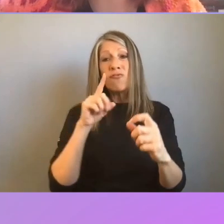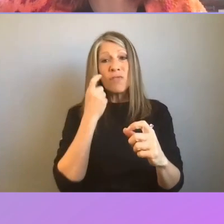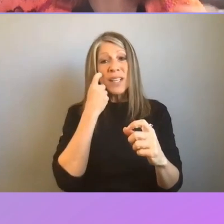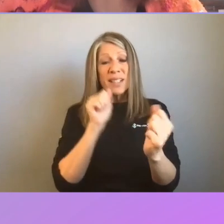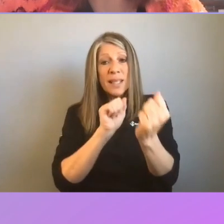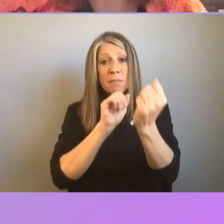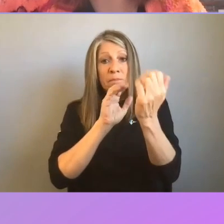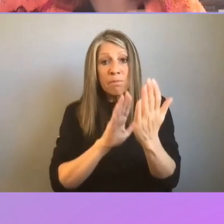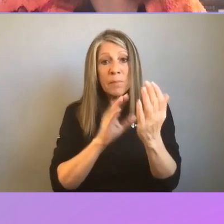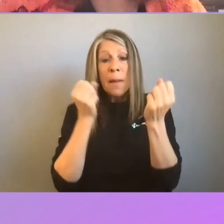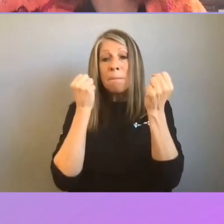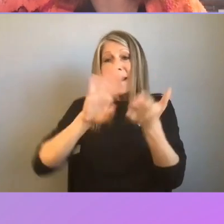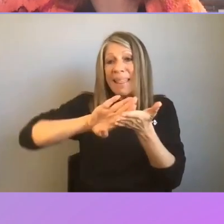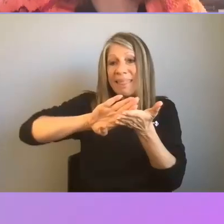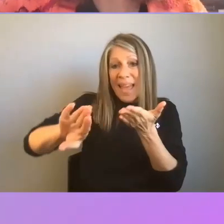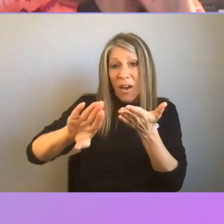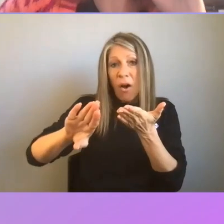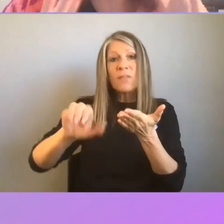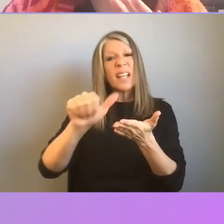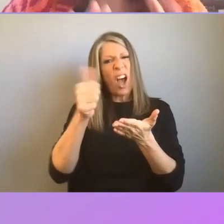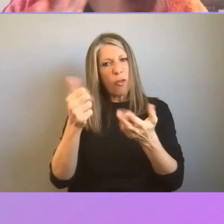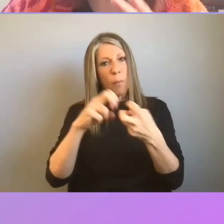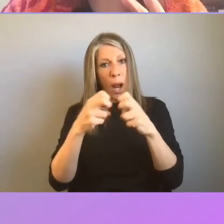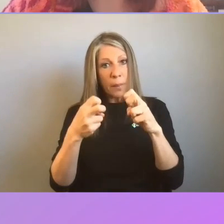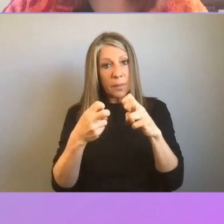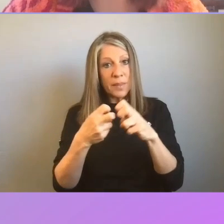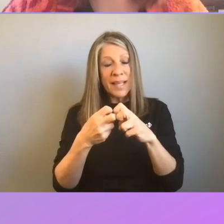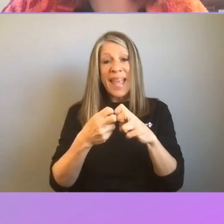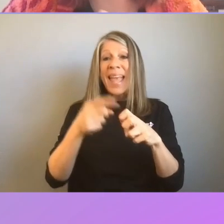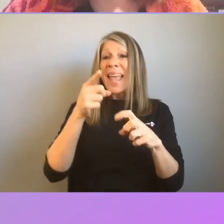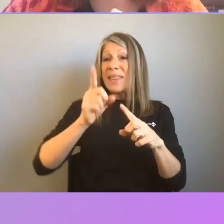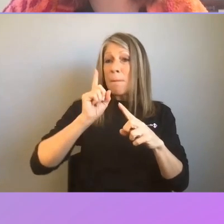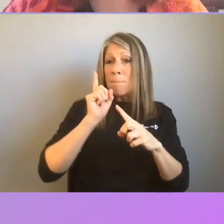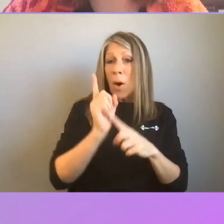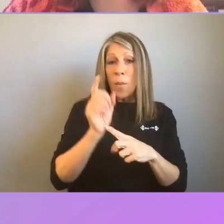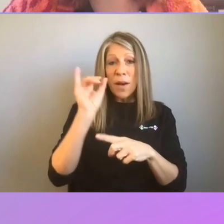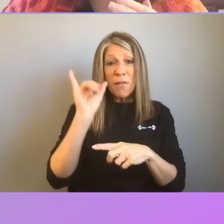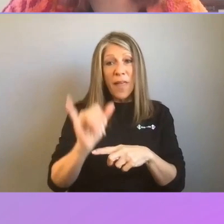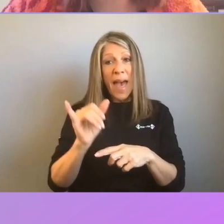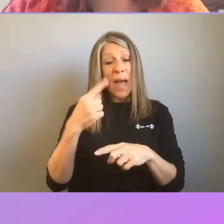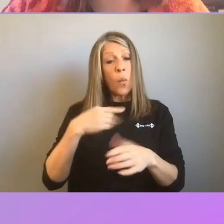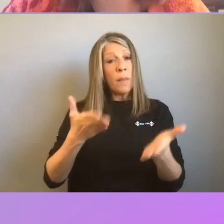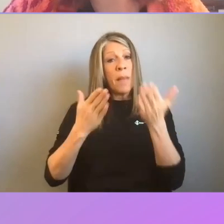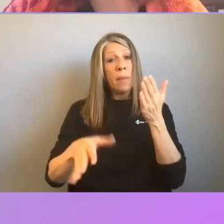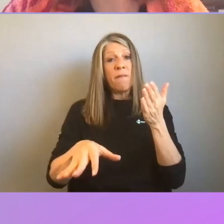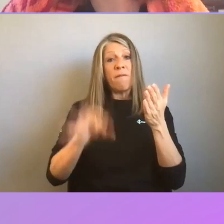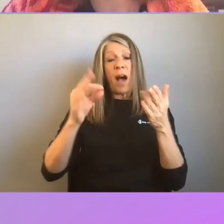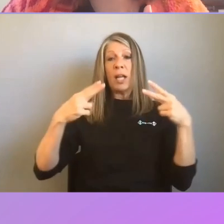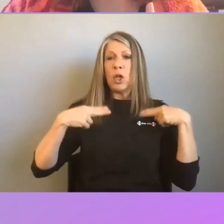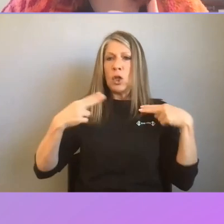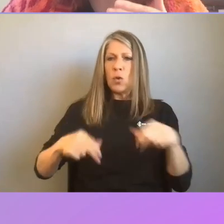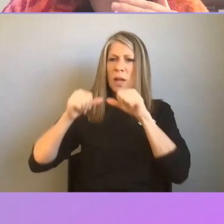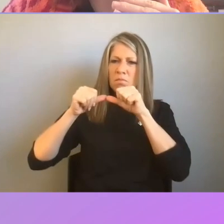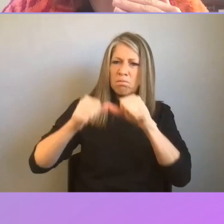ton of layoffs and other things. And in the moment of all of that, we might find some human resilience